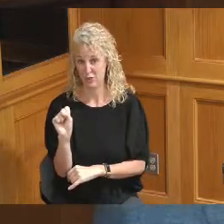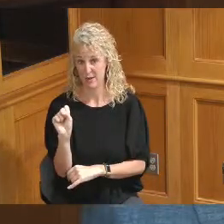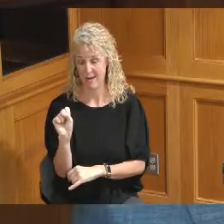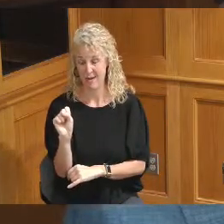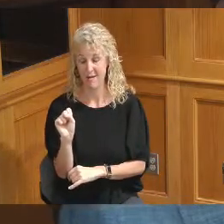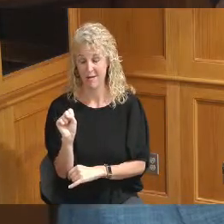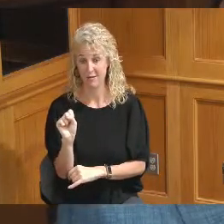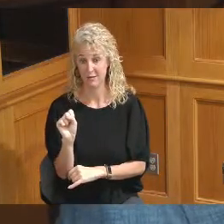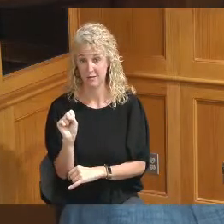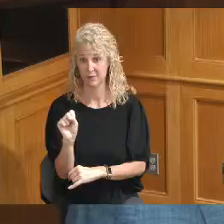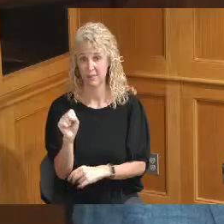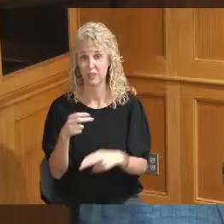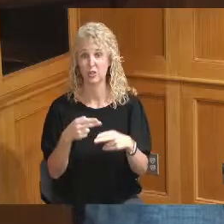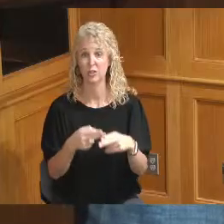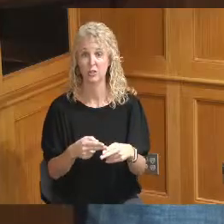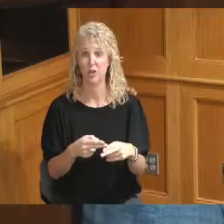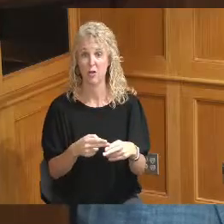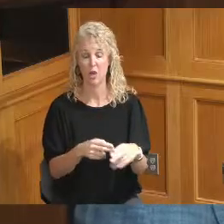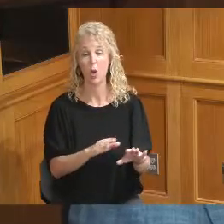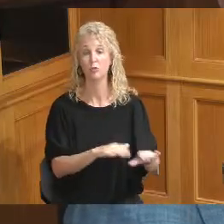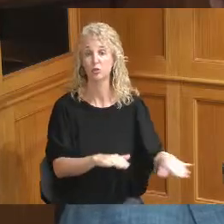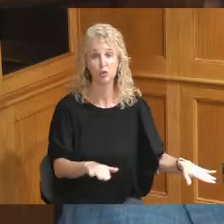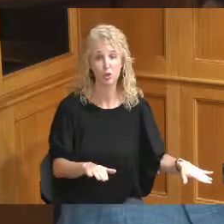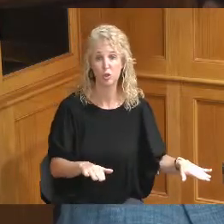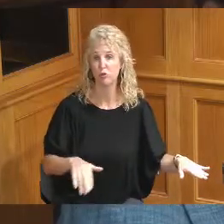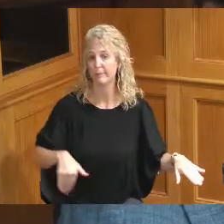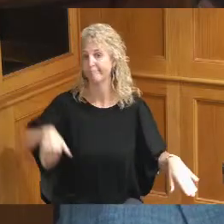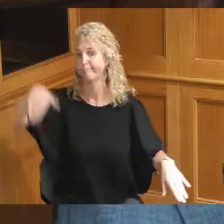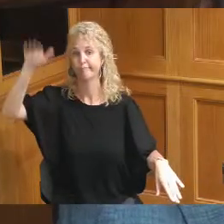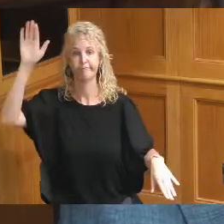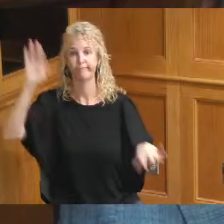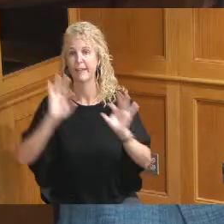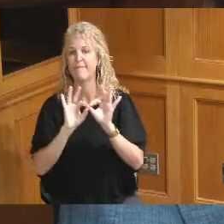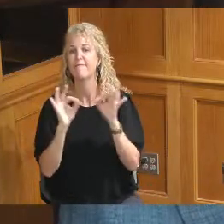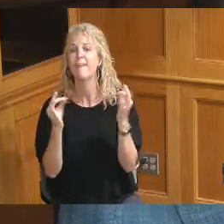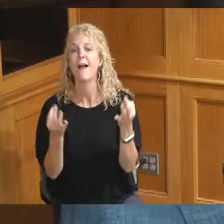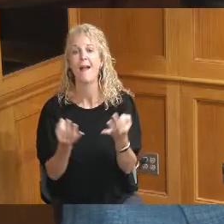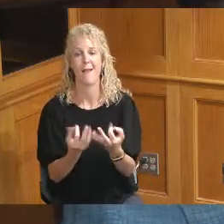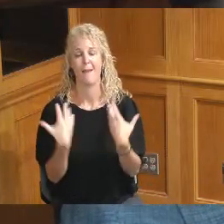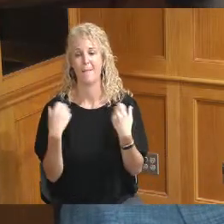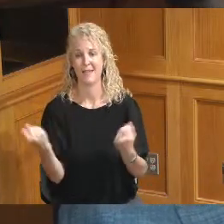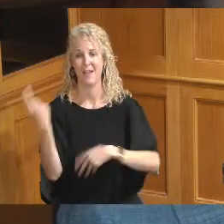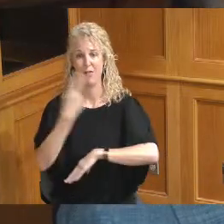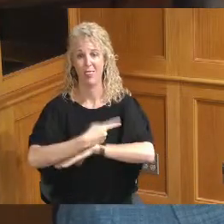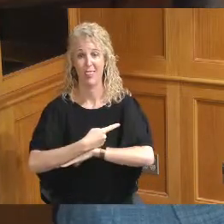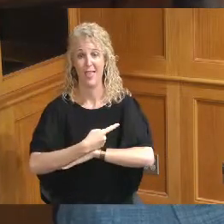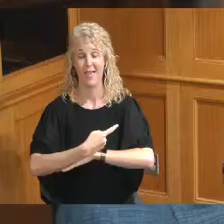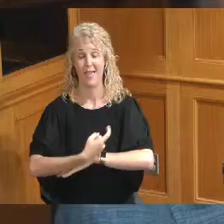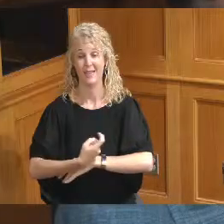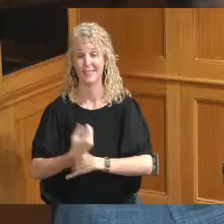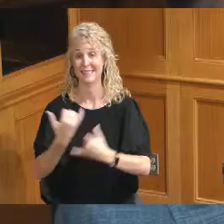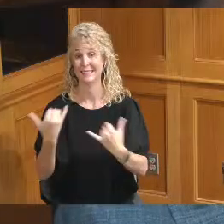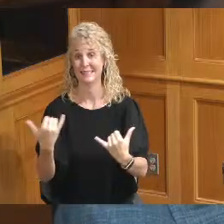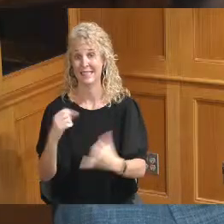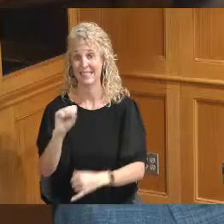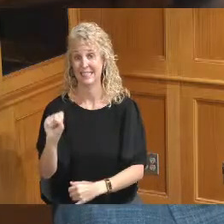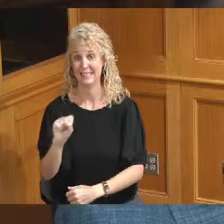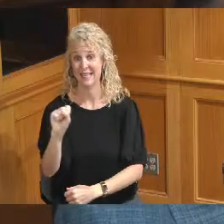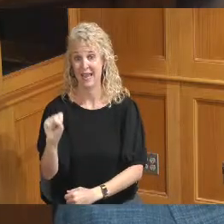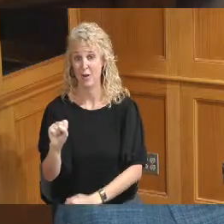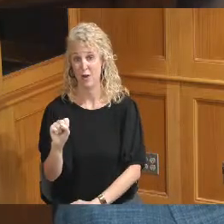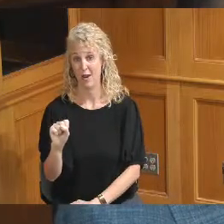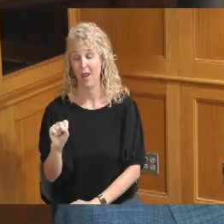Join us for Tots for Teens, Family Health Day. And it's going to be on Saturday, this Saturday, June